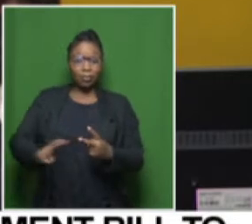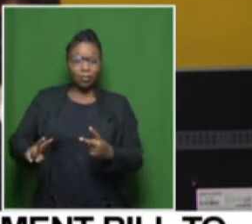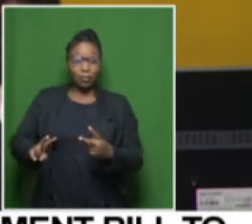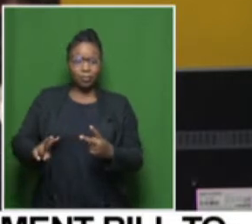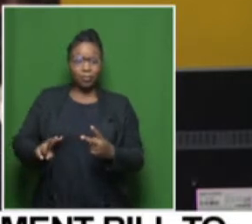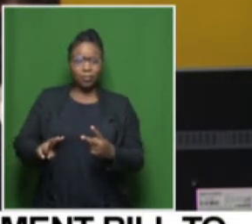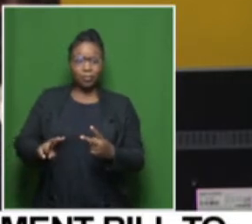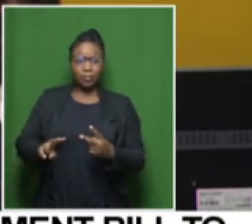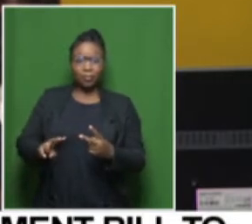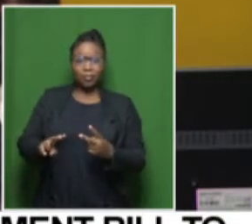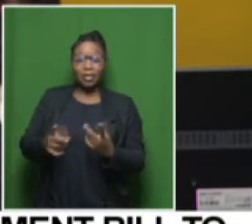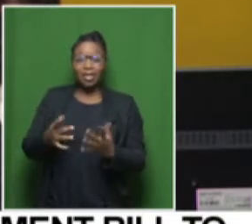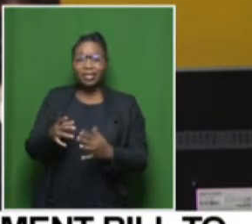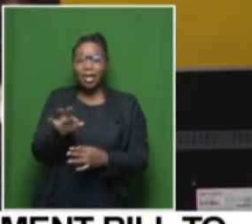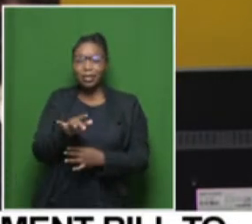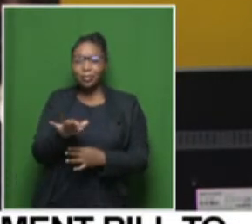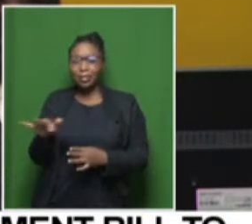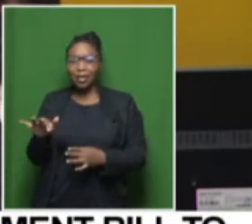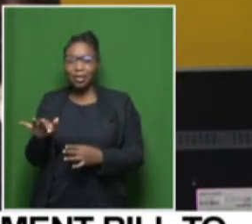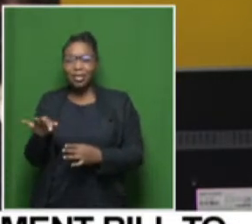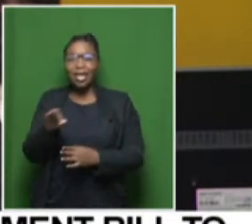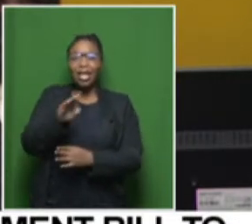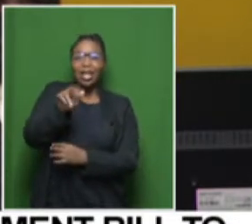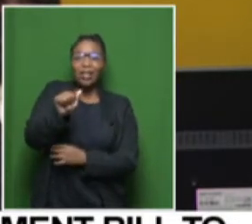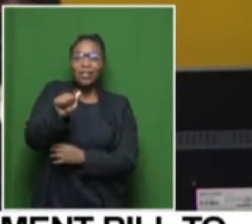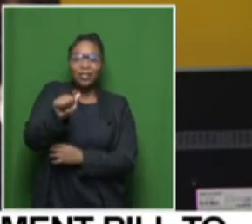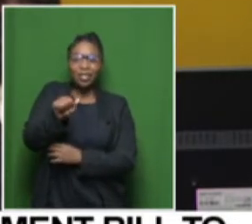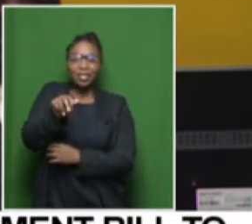No, it's how it is spelled.